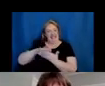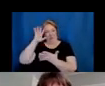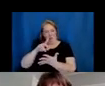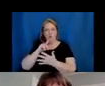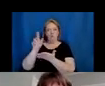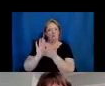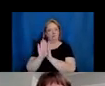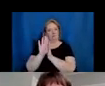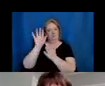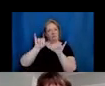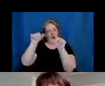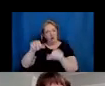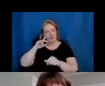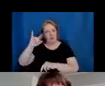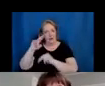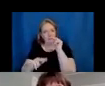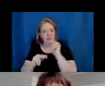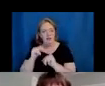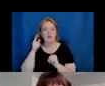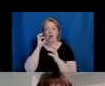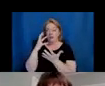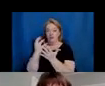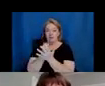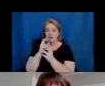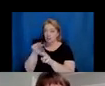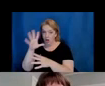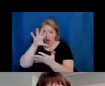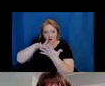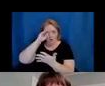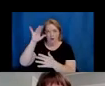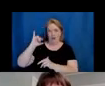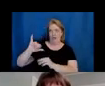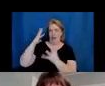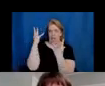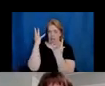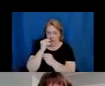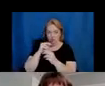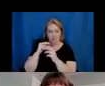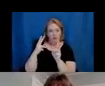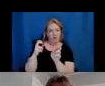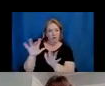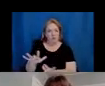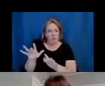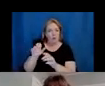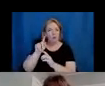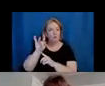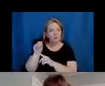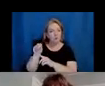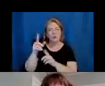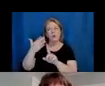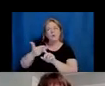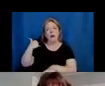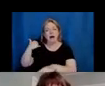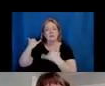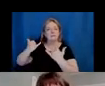about this fascinating past and bright future of this historic recording studio. So, as we cross the Hudson River